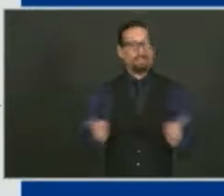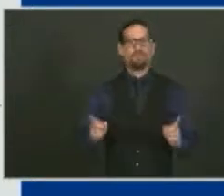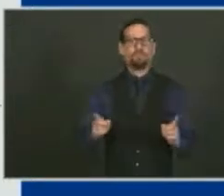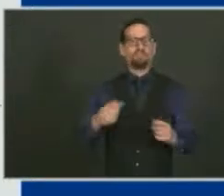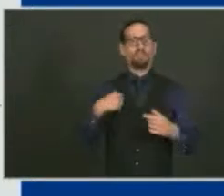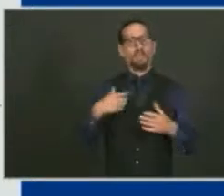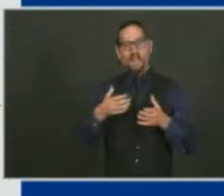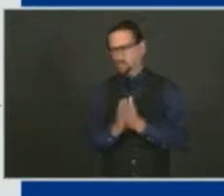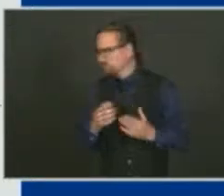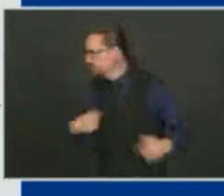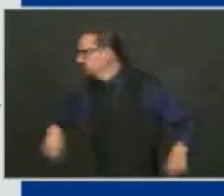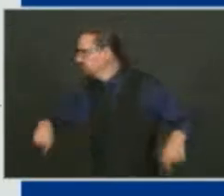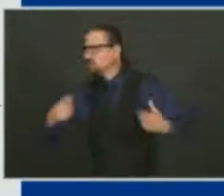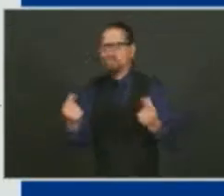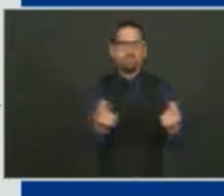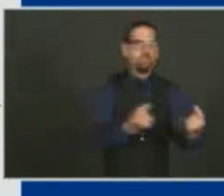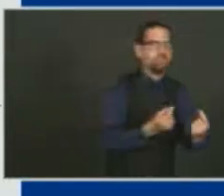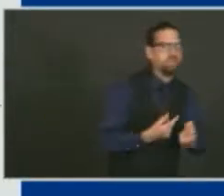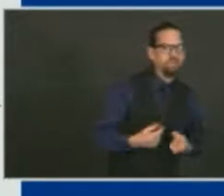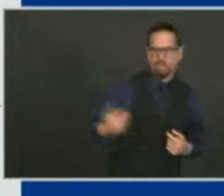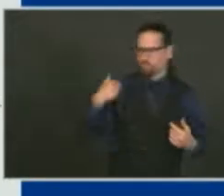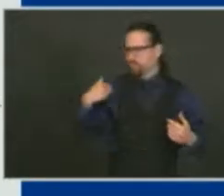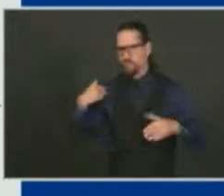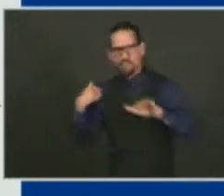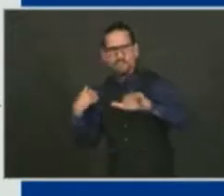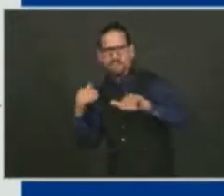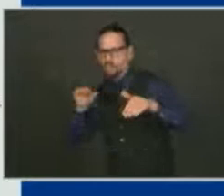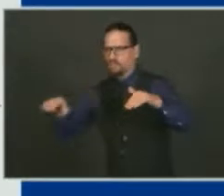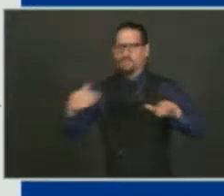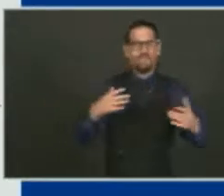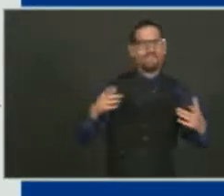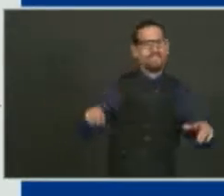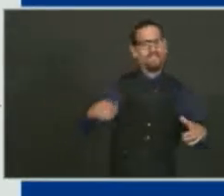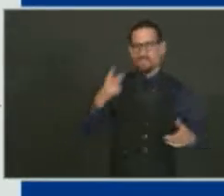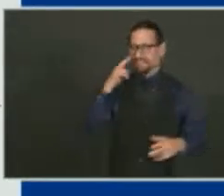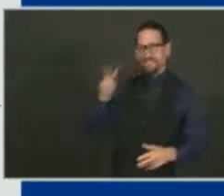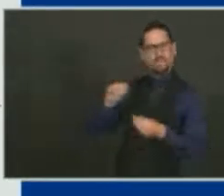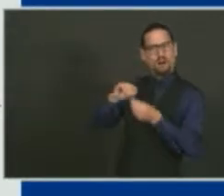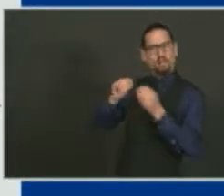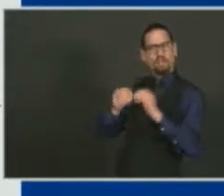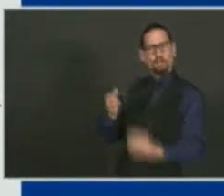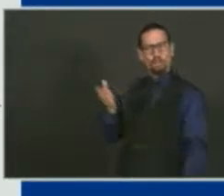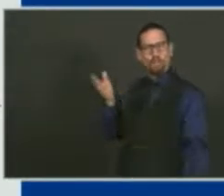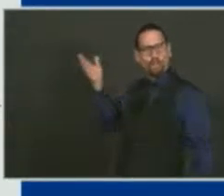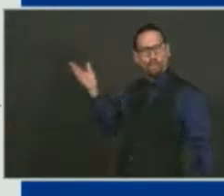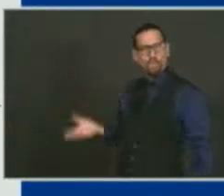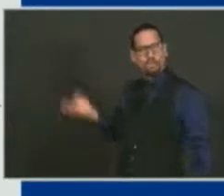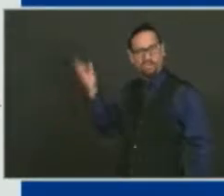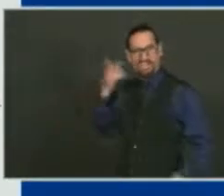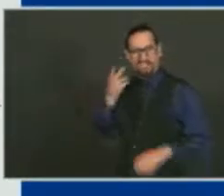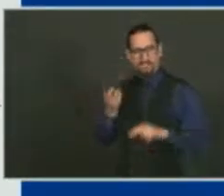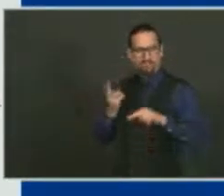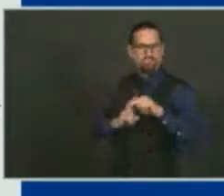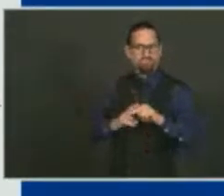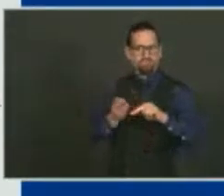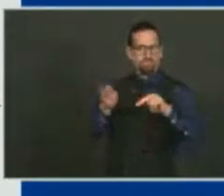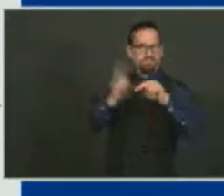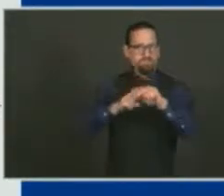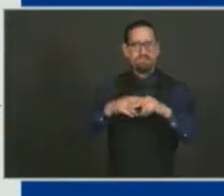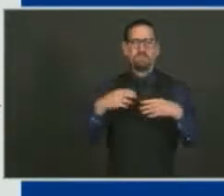my team. We're headed in the wrong direction. It's within our control to change the